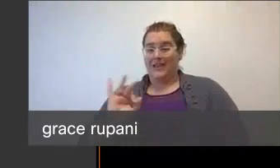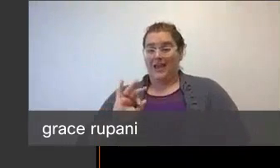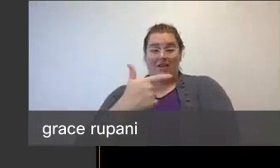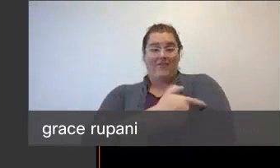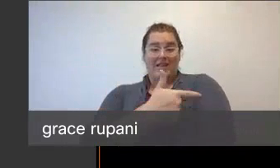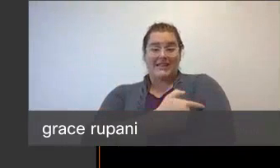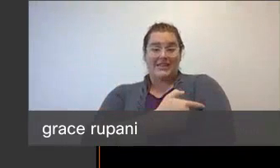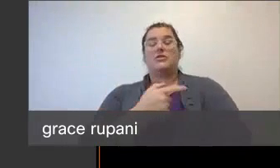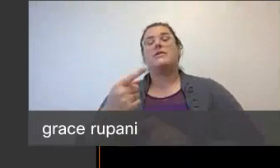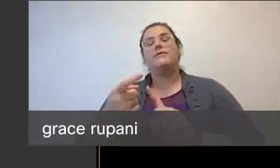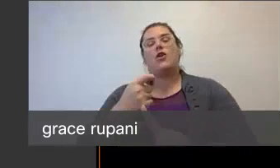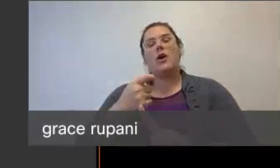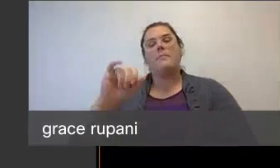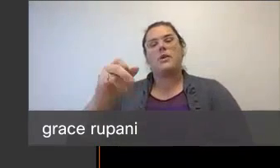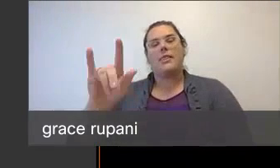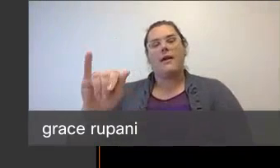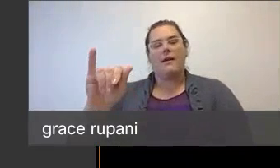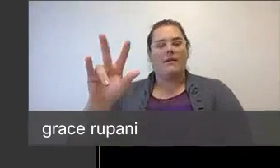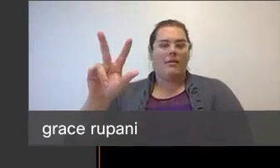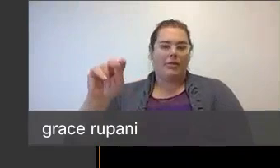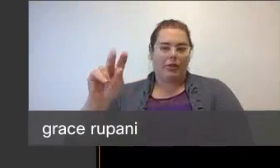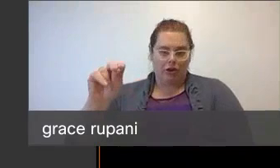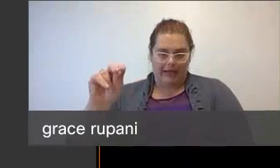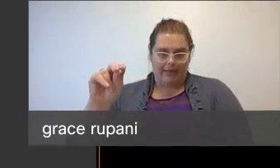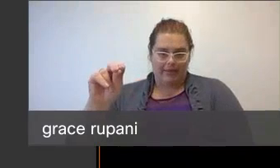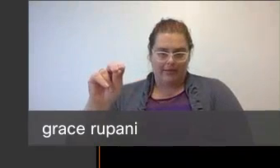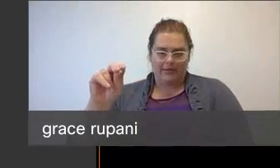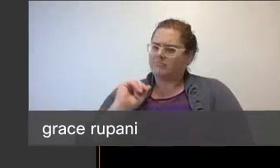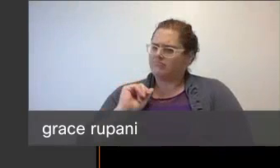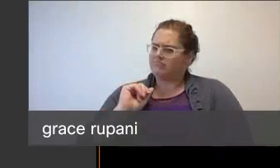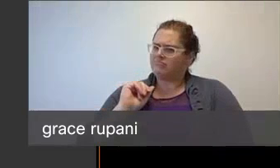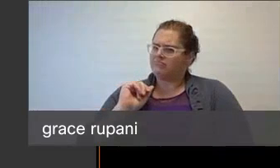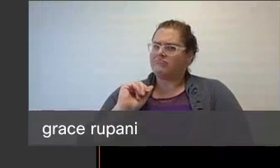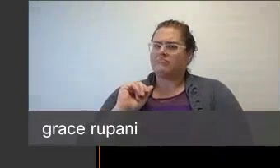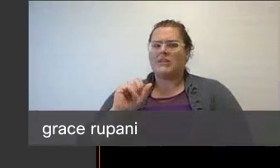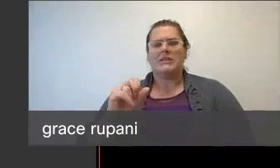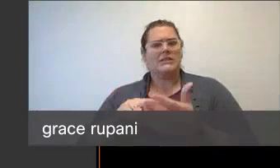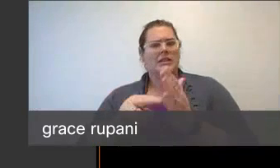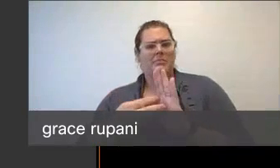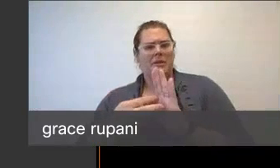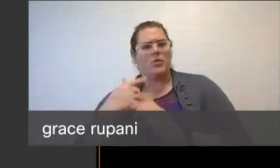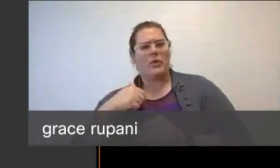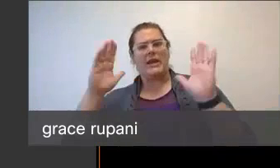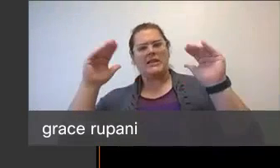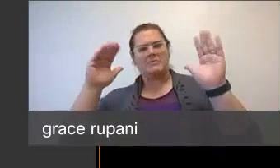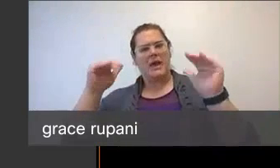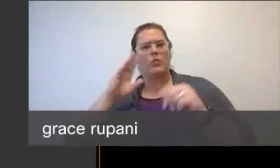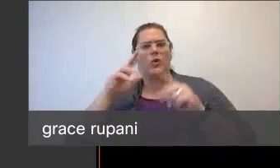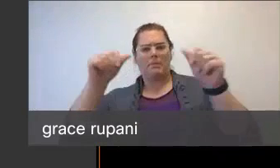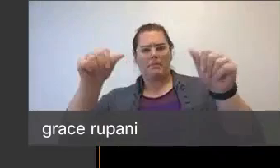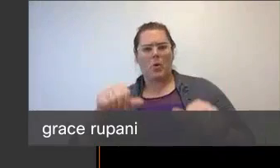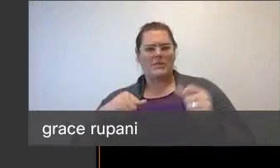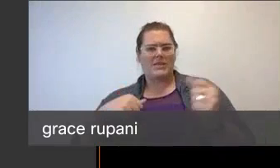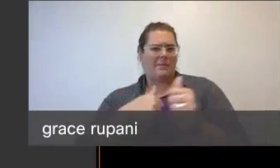have is from July 30th. So we should be getting an update that should be posted very soon.